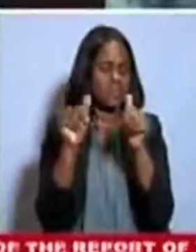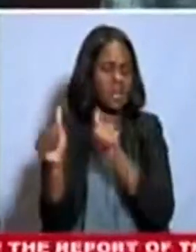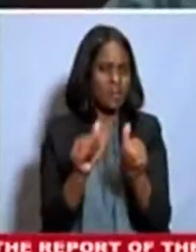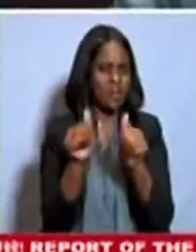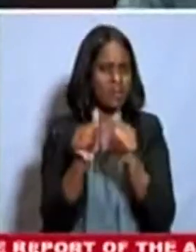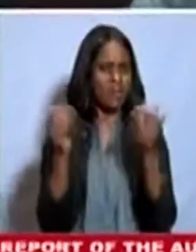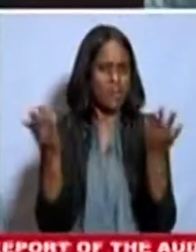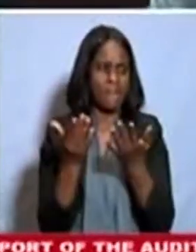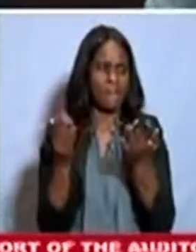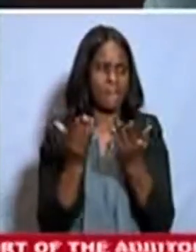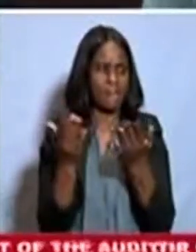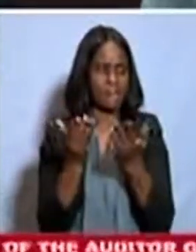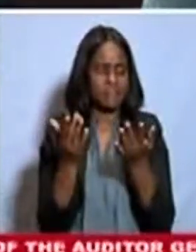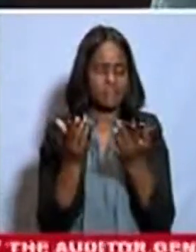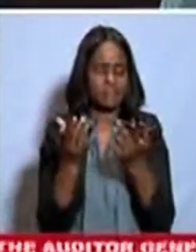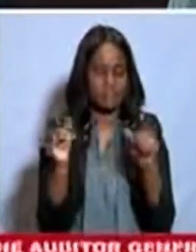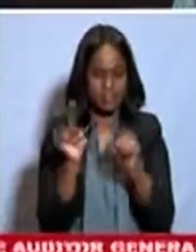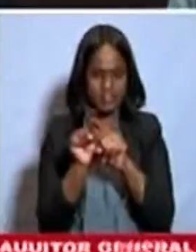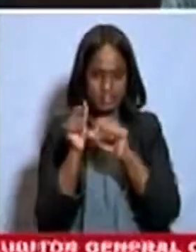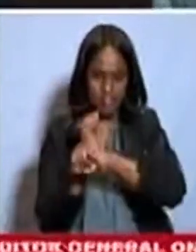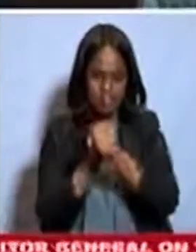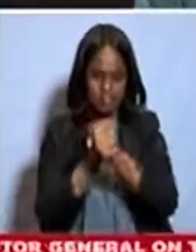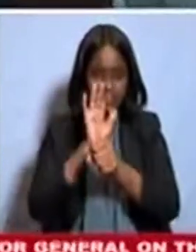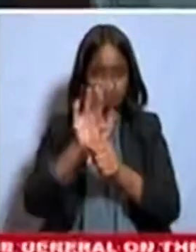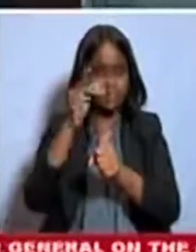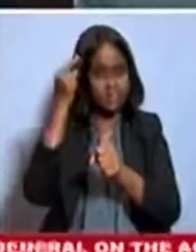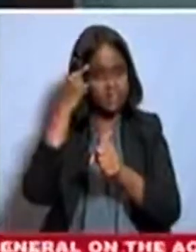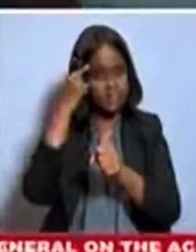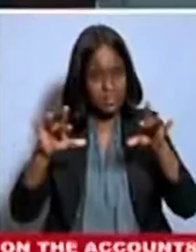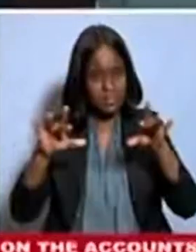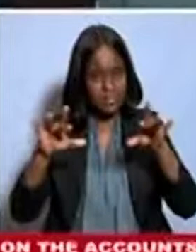action to protect government land.